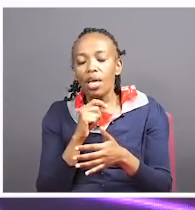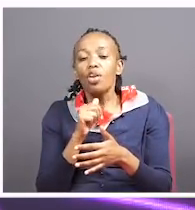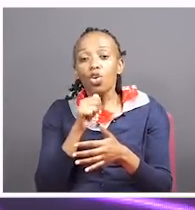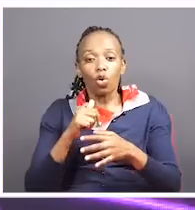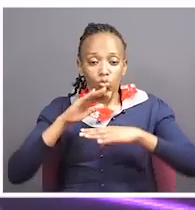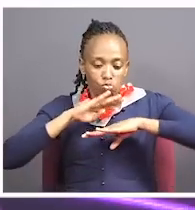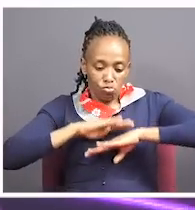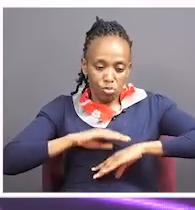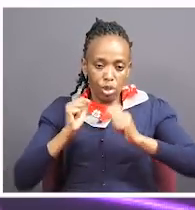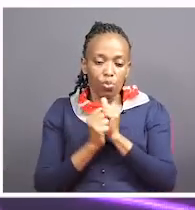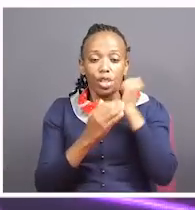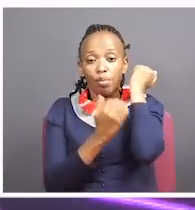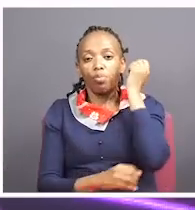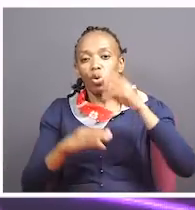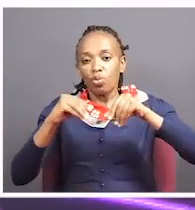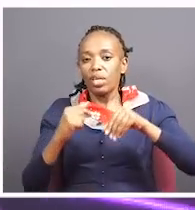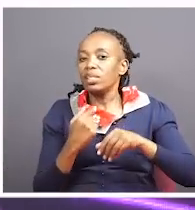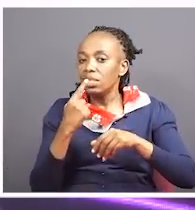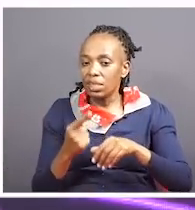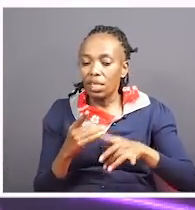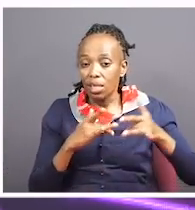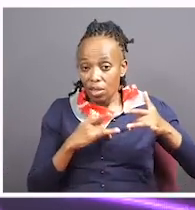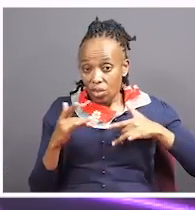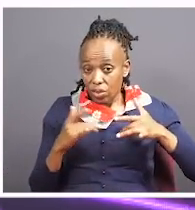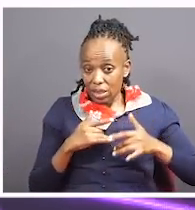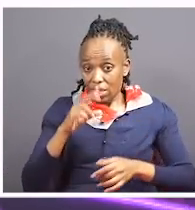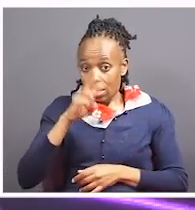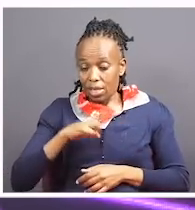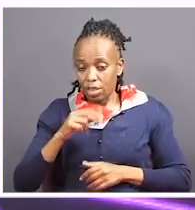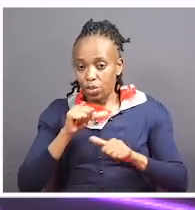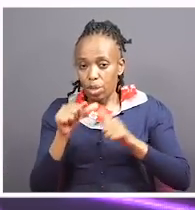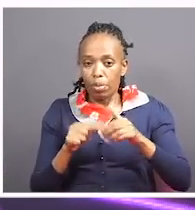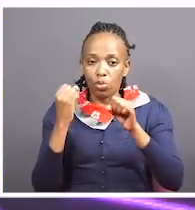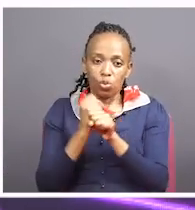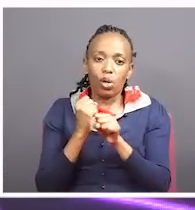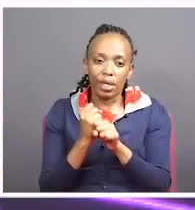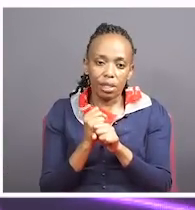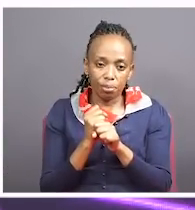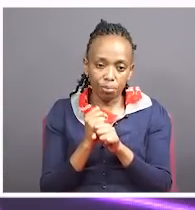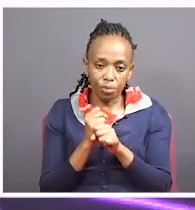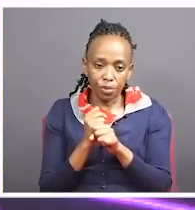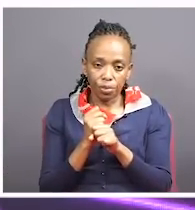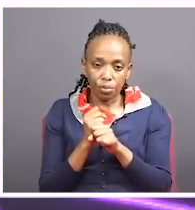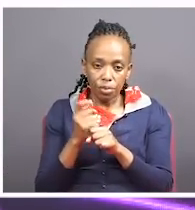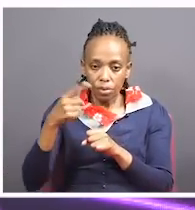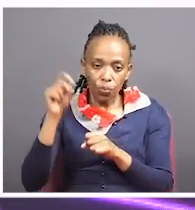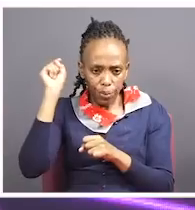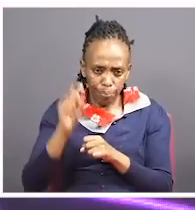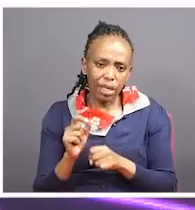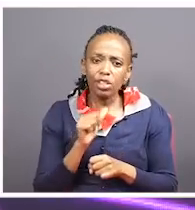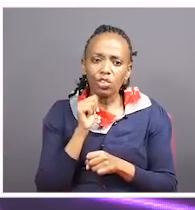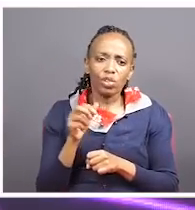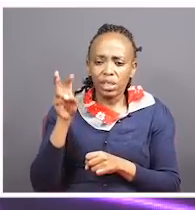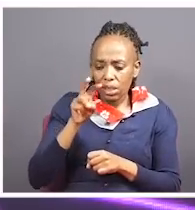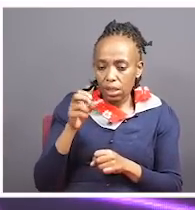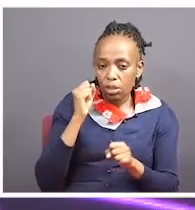the mediocre. He told them, concerning their attitude to work, and I quote, "We must